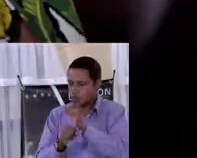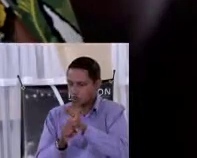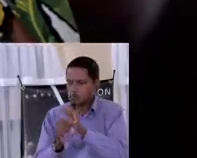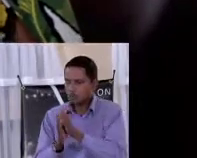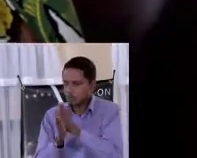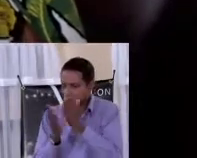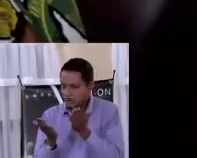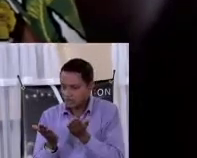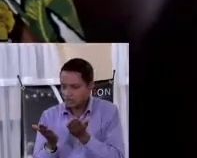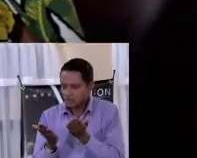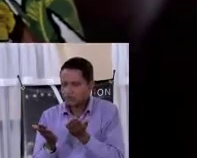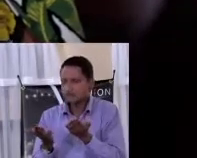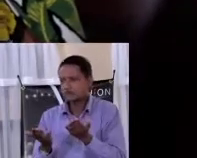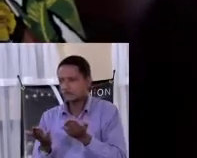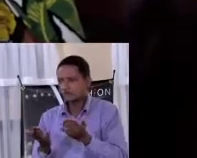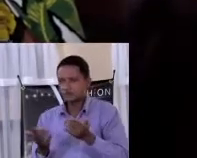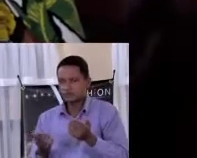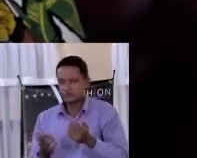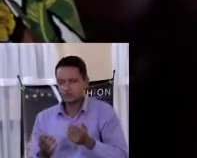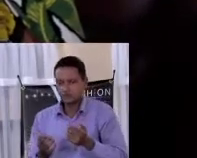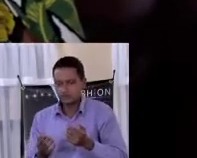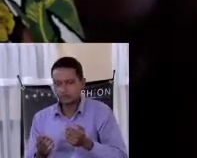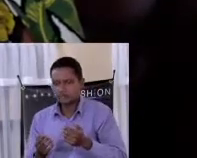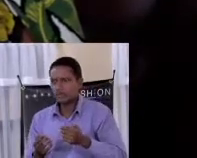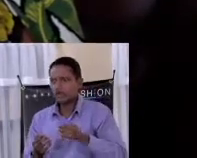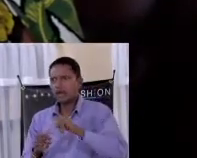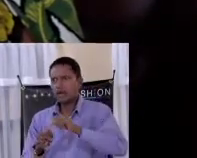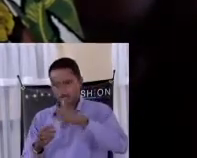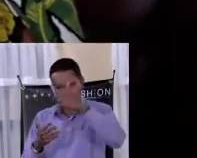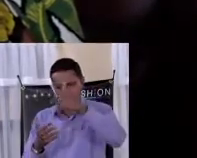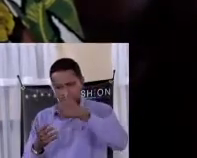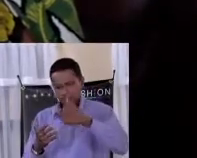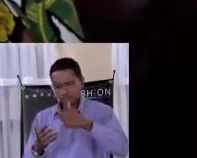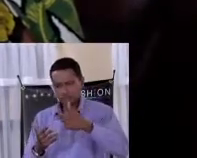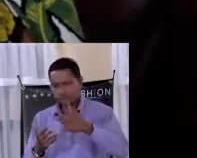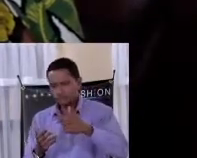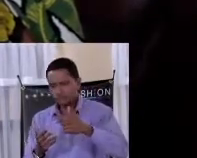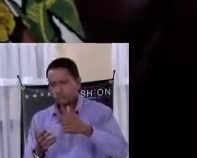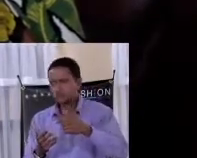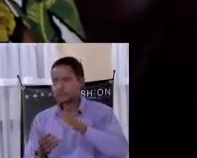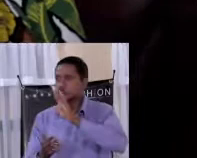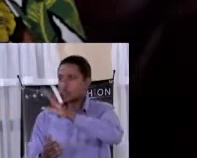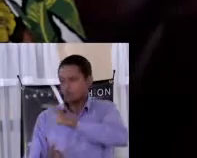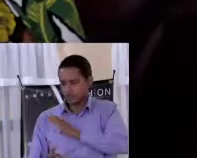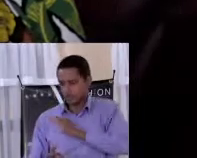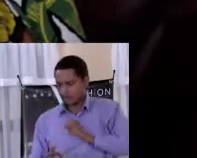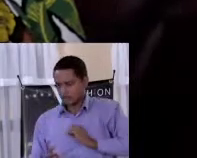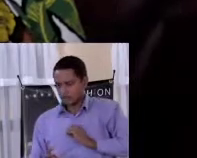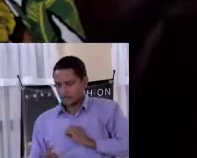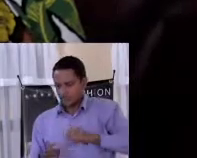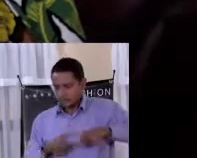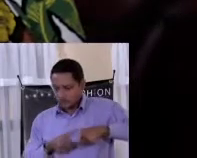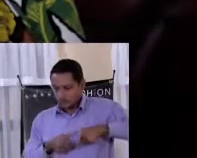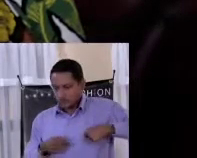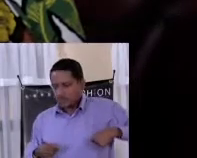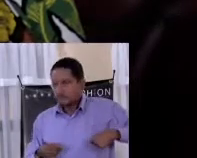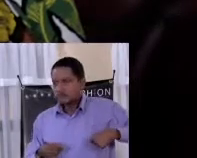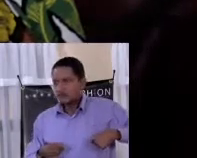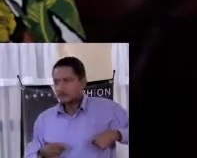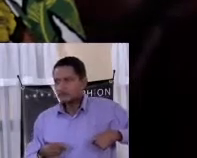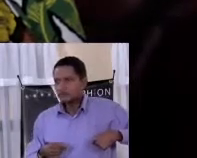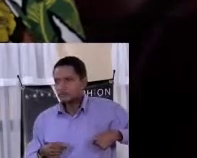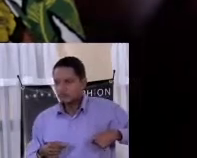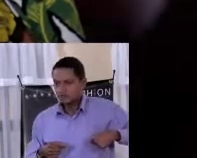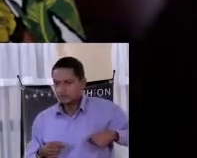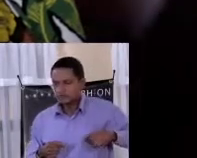branded with your brand, your company's brand, but also the brand of your collection for the season, right? So